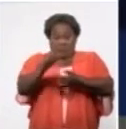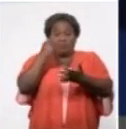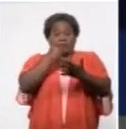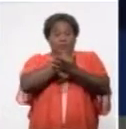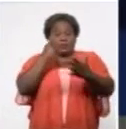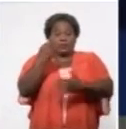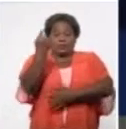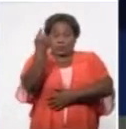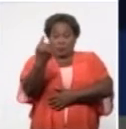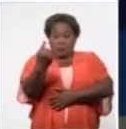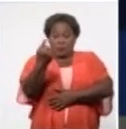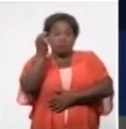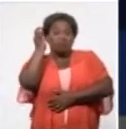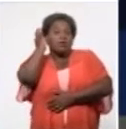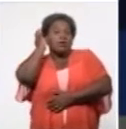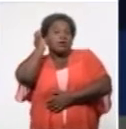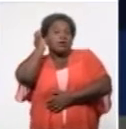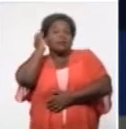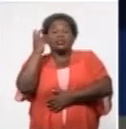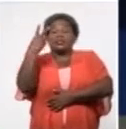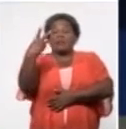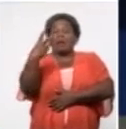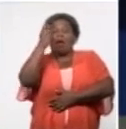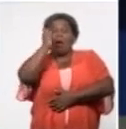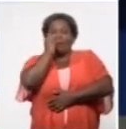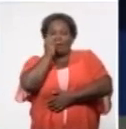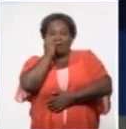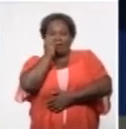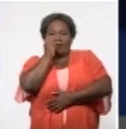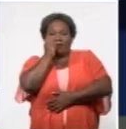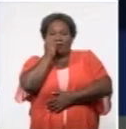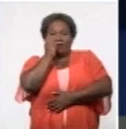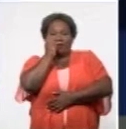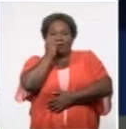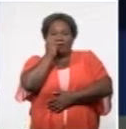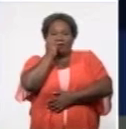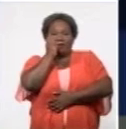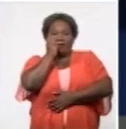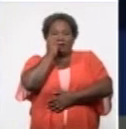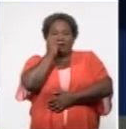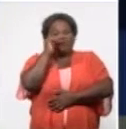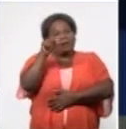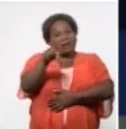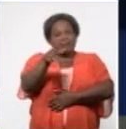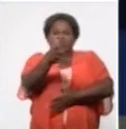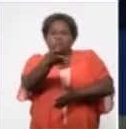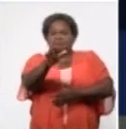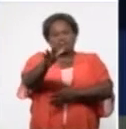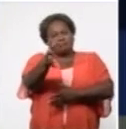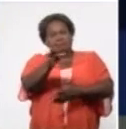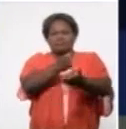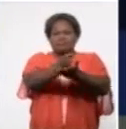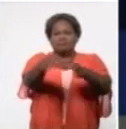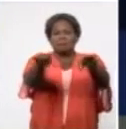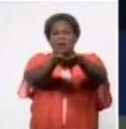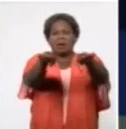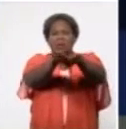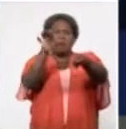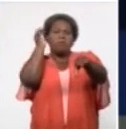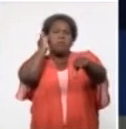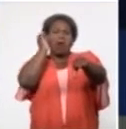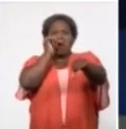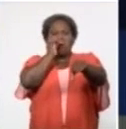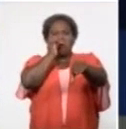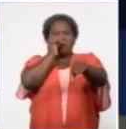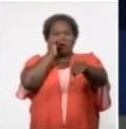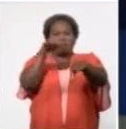54.6% of all cases, the 81.7% did not represent any symptoms at the moment of the test, which is very